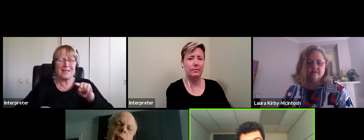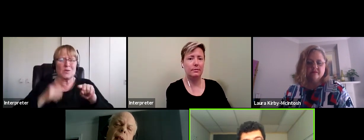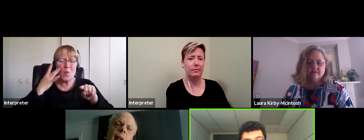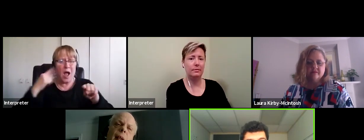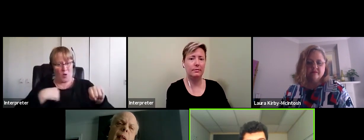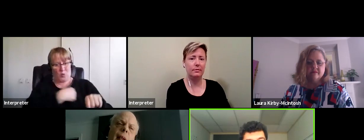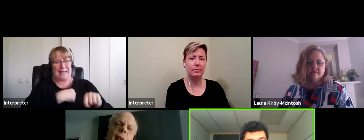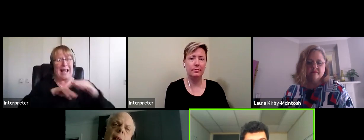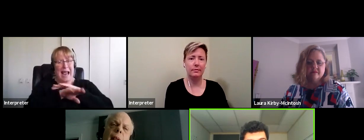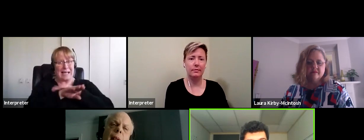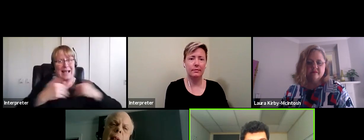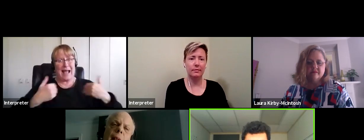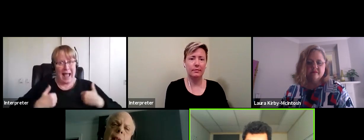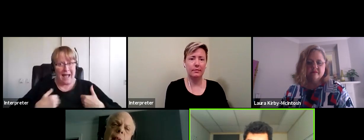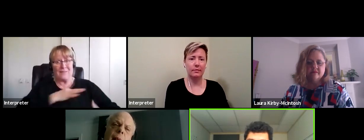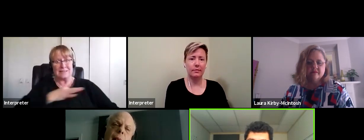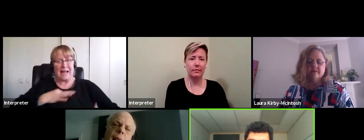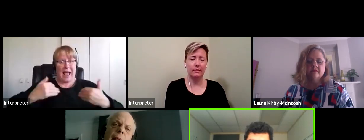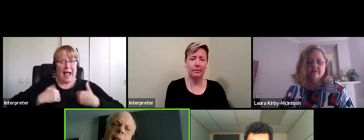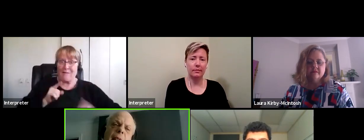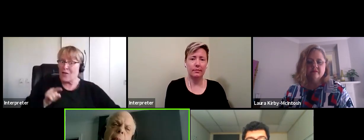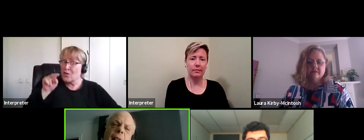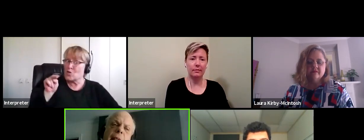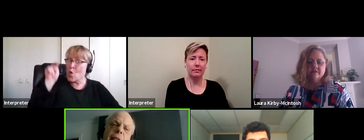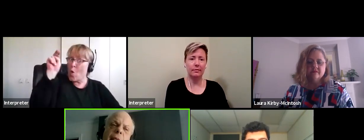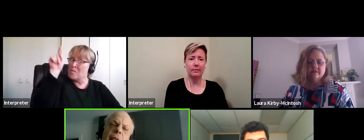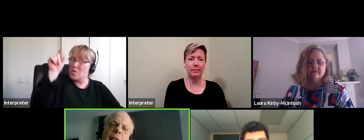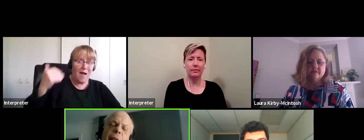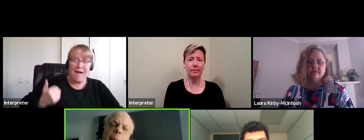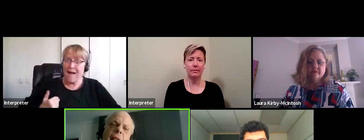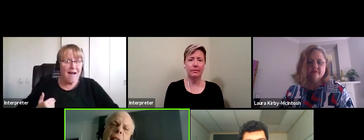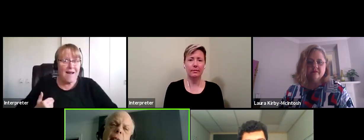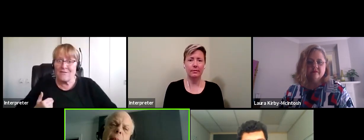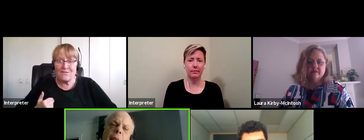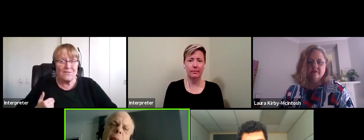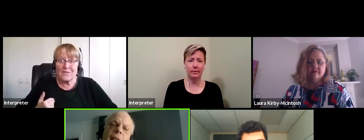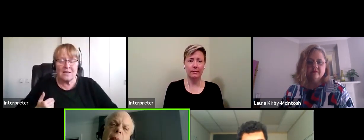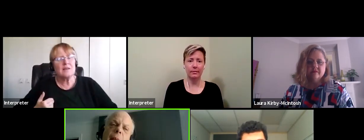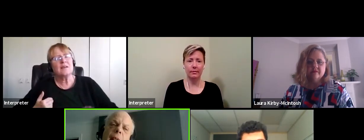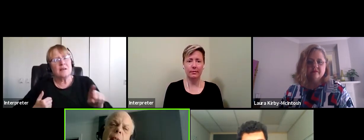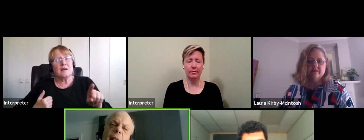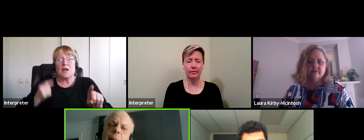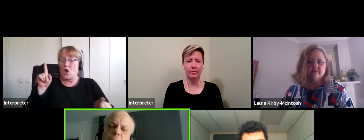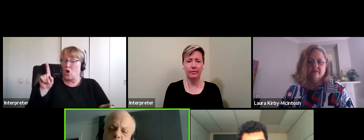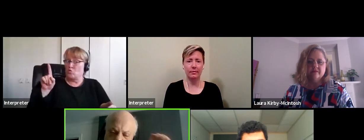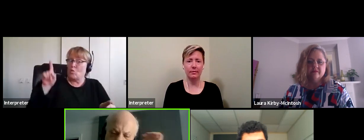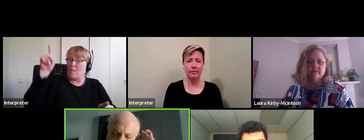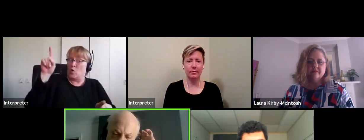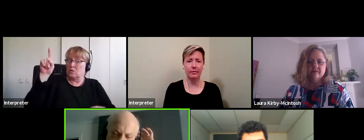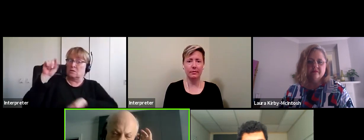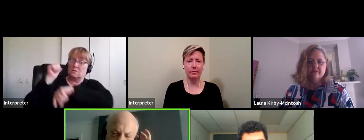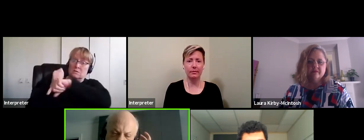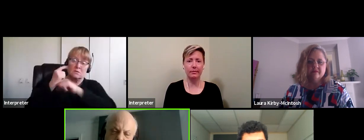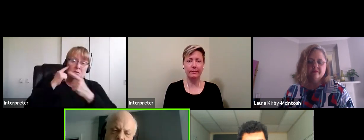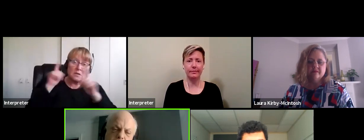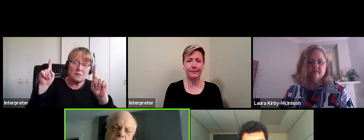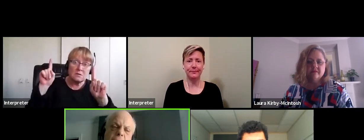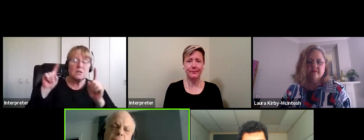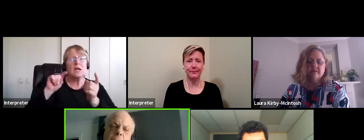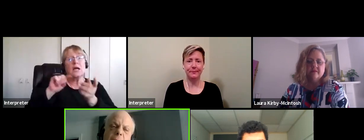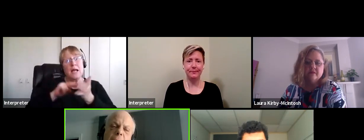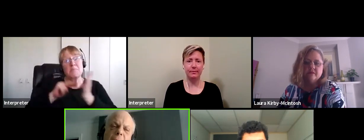to the resources and the staff and the other things. So, and the fact of the matter is, if it's being done remotely anyway, it may be that people in